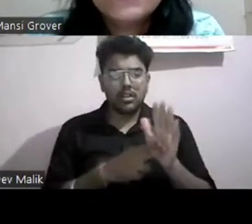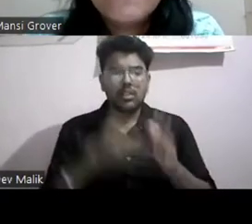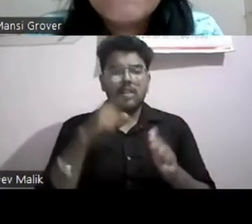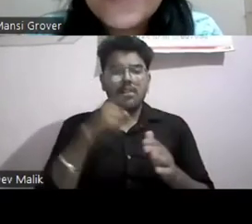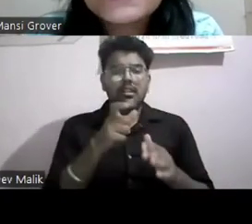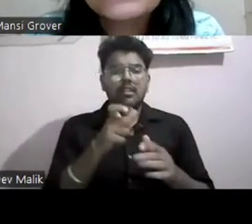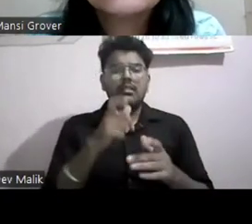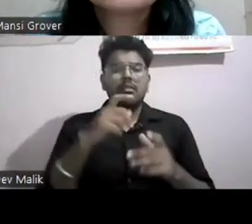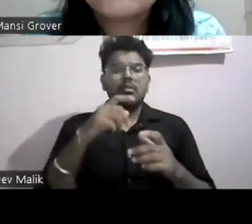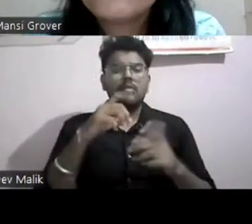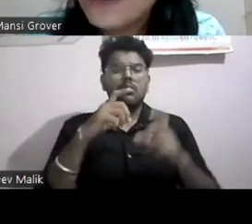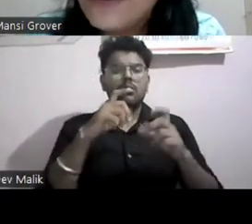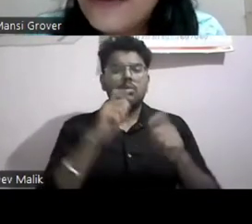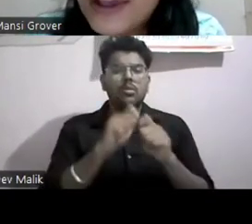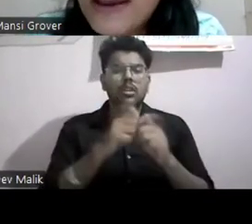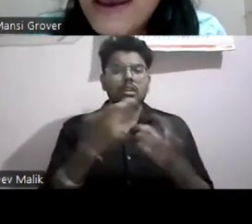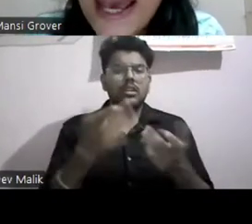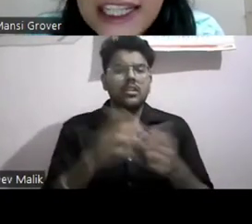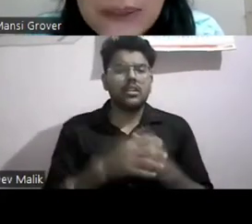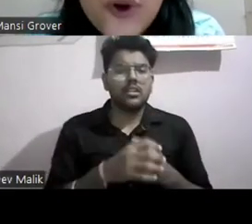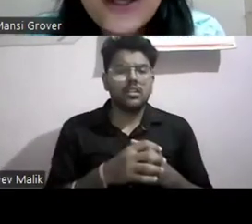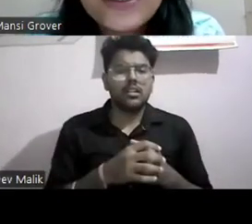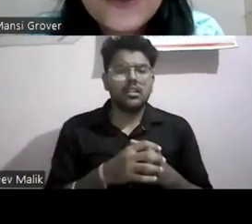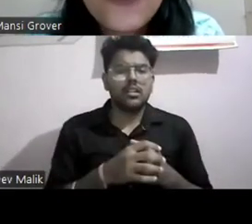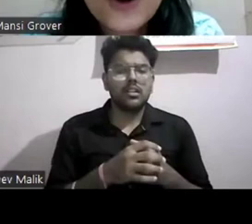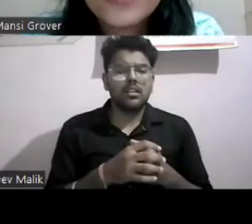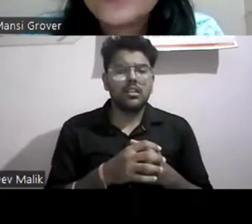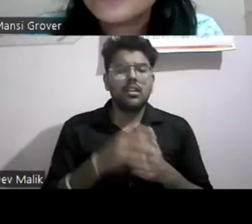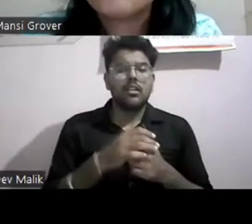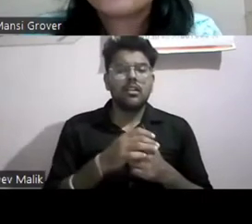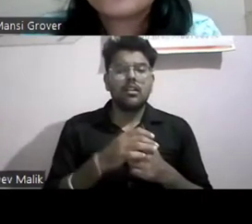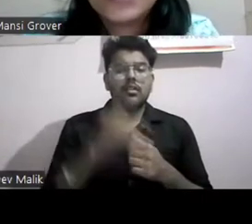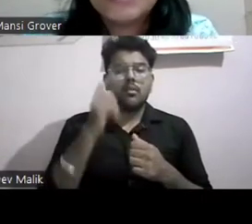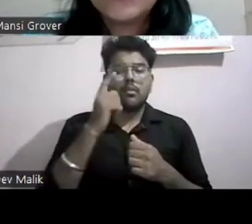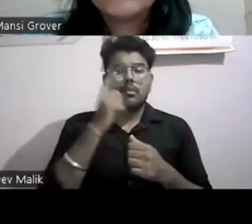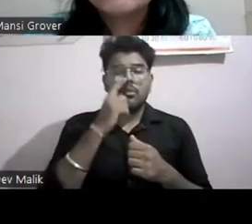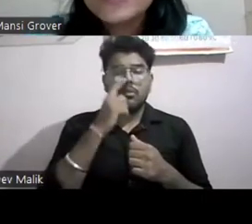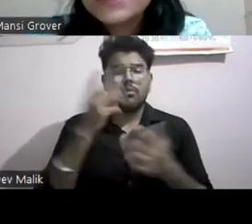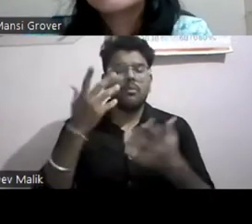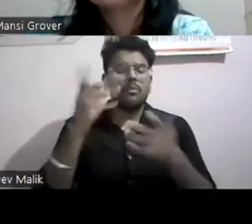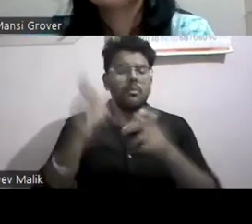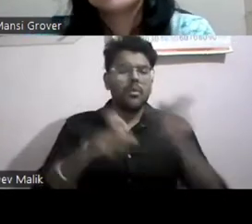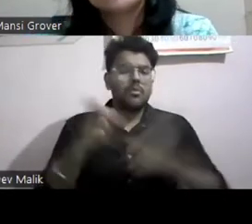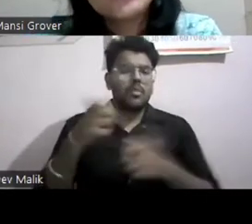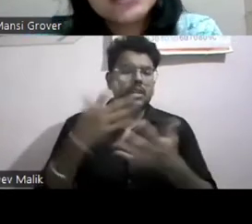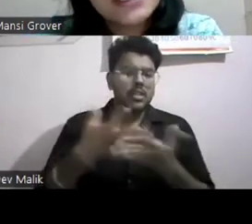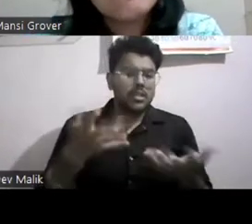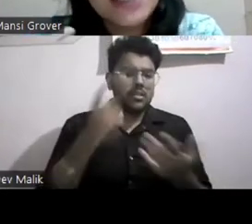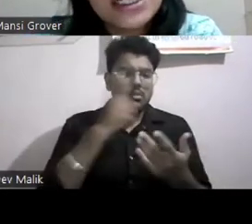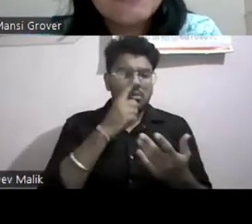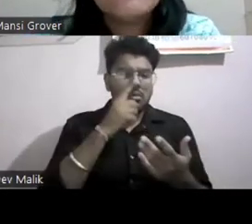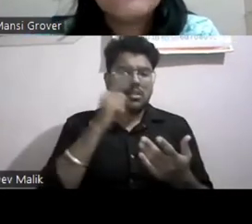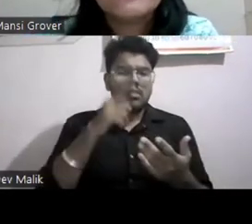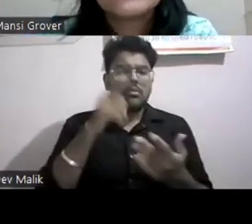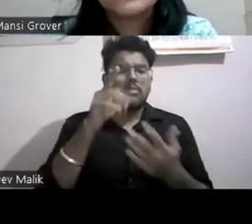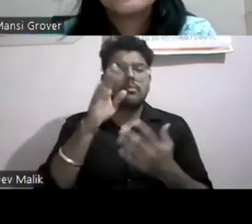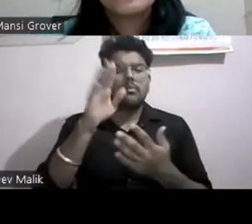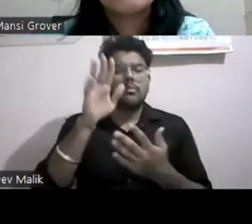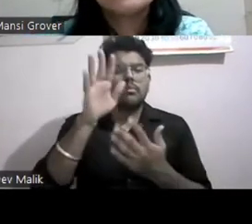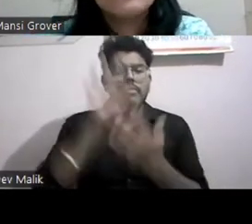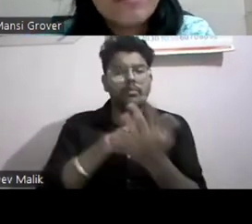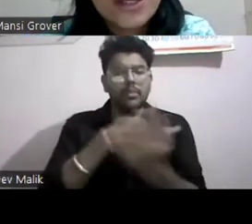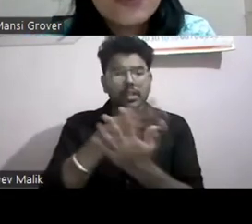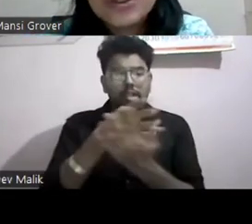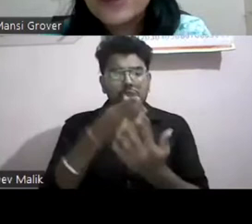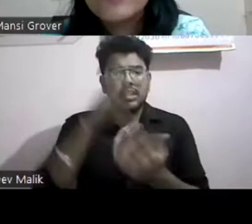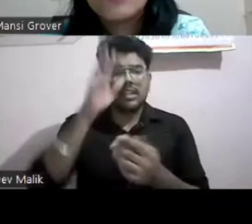made prisoners of love and exploited for their emotional labor. This is something that you would see in multiple films, how,